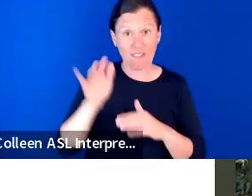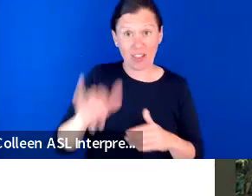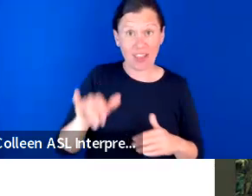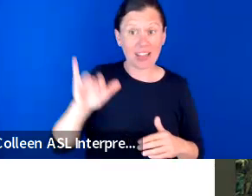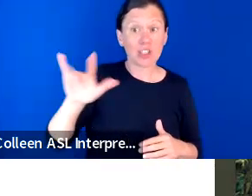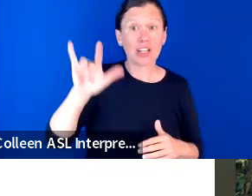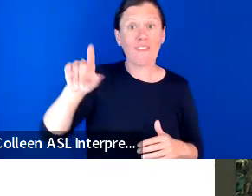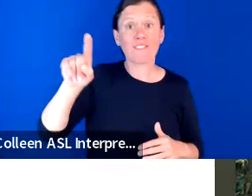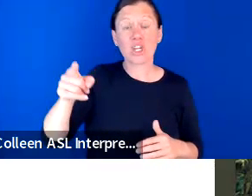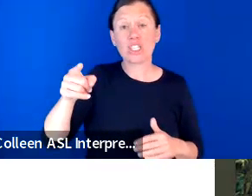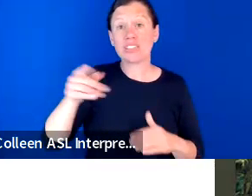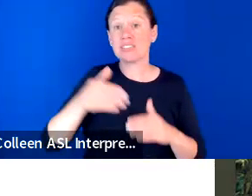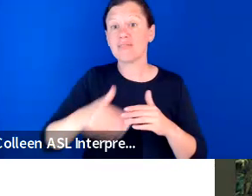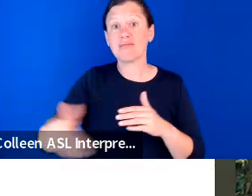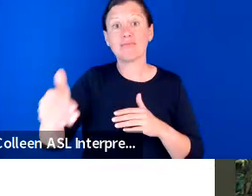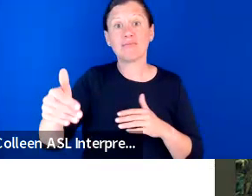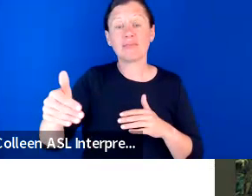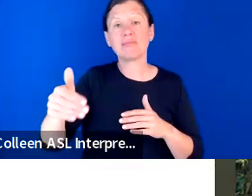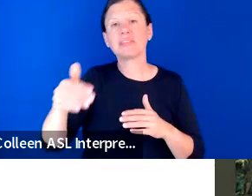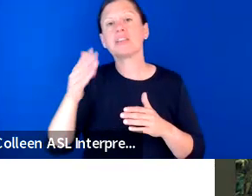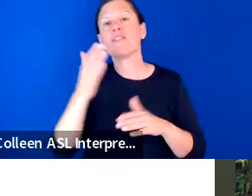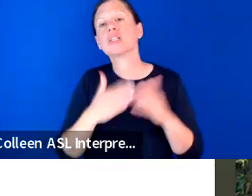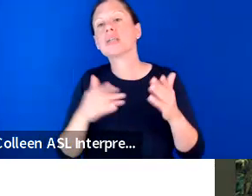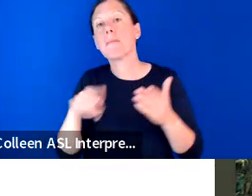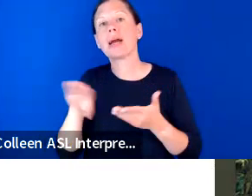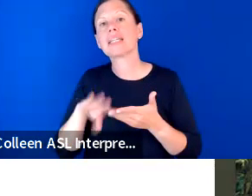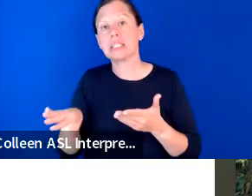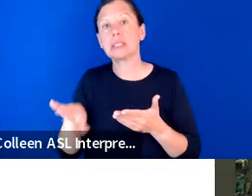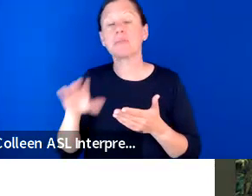exemption will not be effective until October 1st at the earliest.